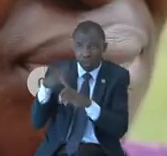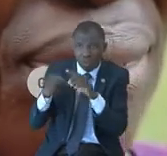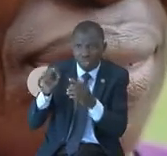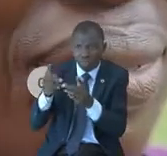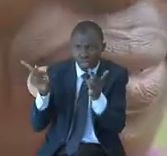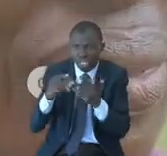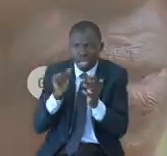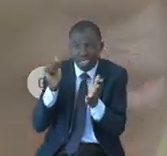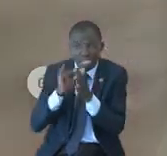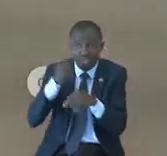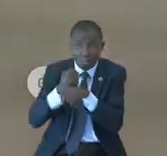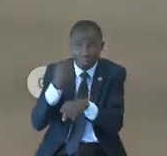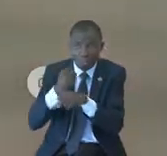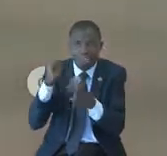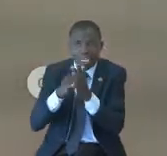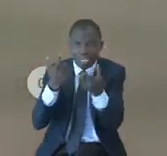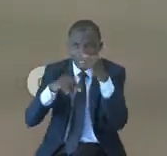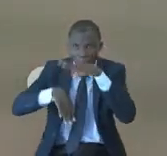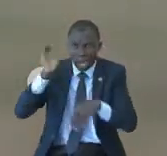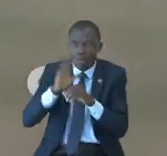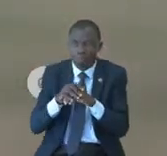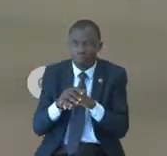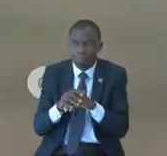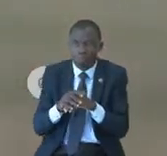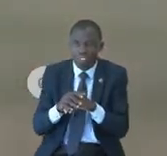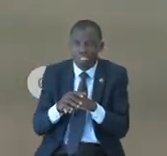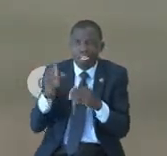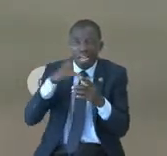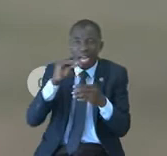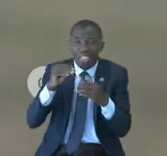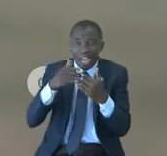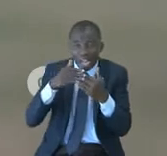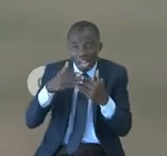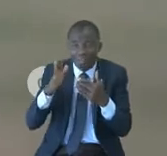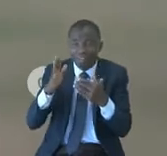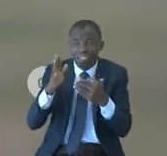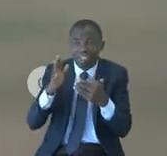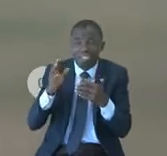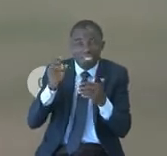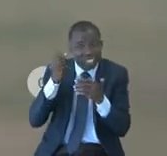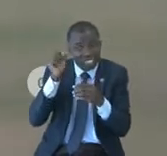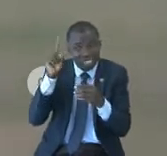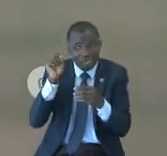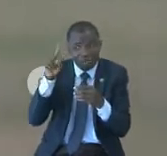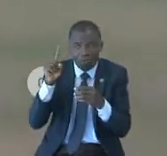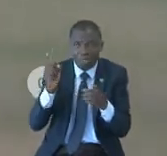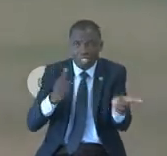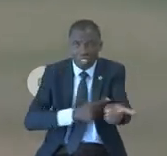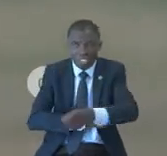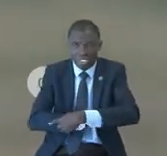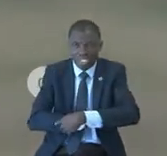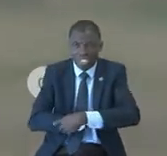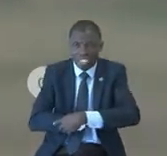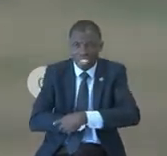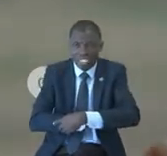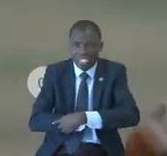Then, after this first bone, 11 days to the next month crusade, I saw another bone coming